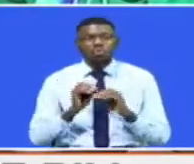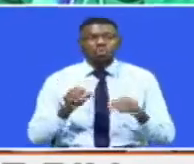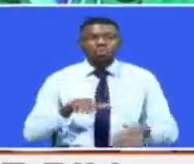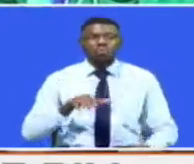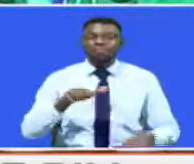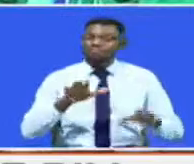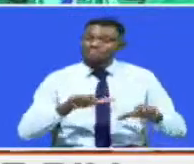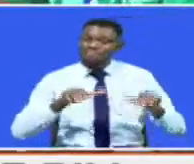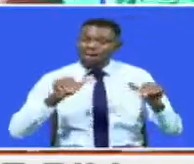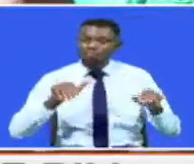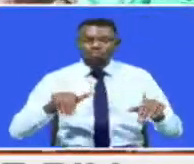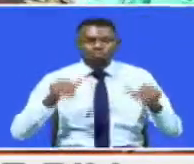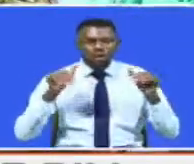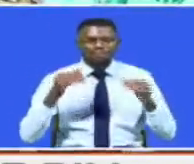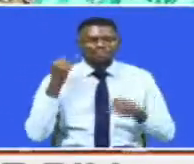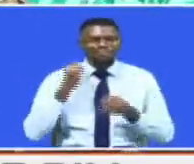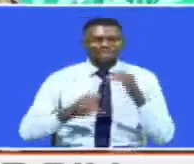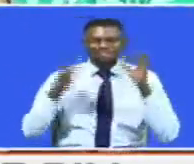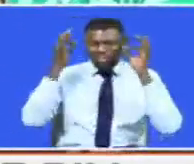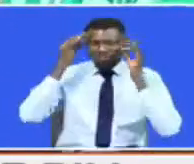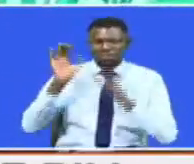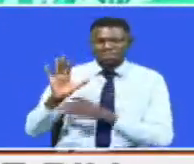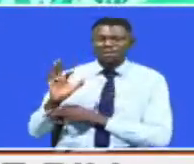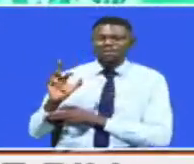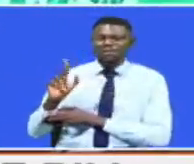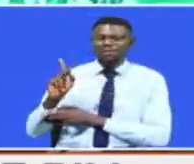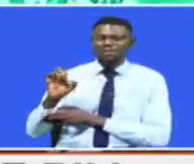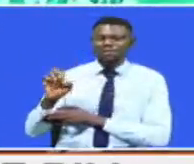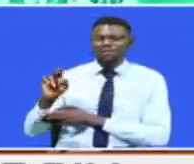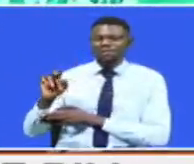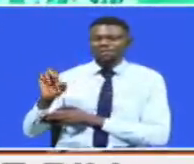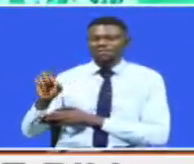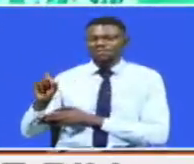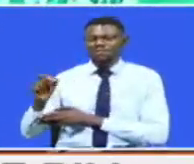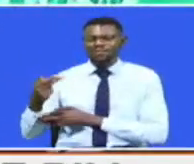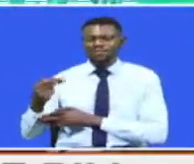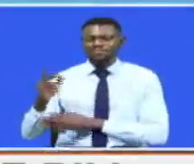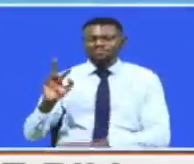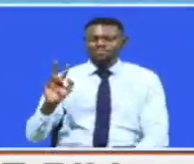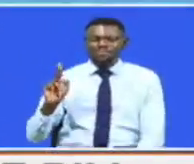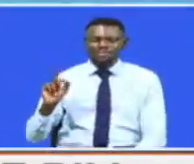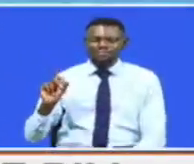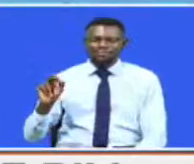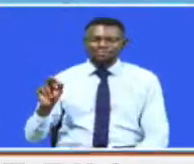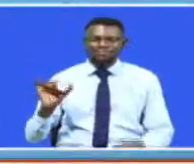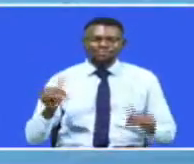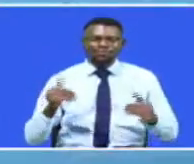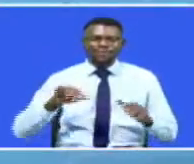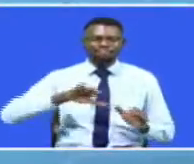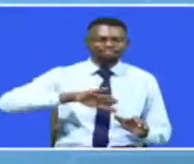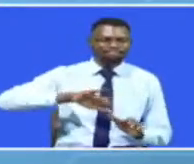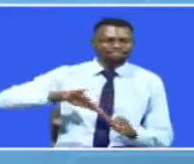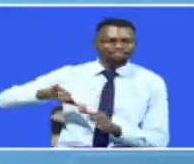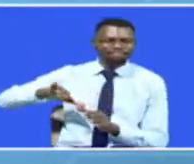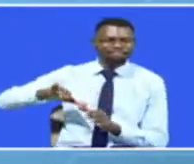final verdict will be made. Kennedy Gashoi, KTN News. Away from the finance bill, First Lady.